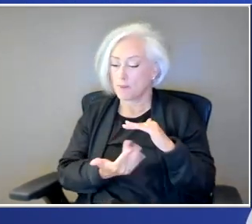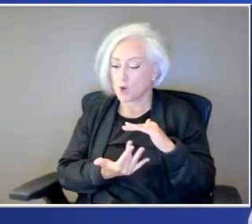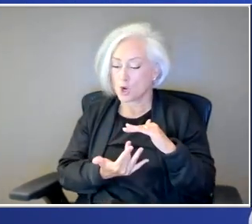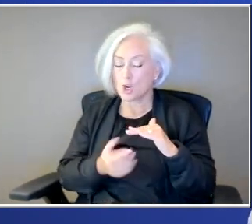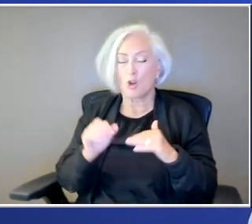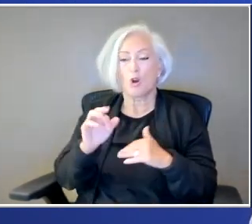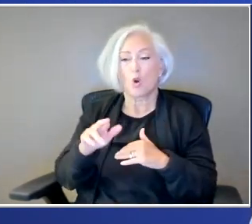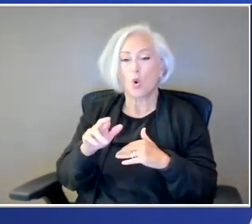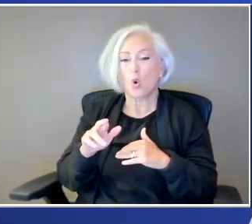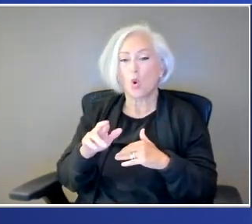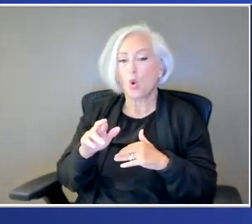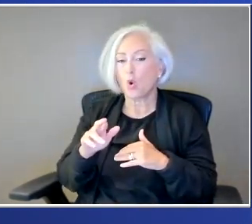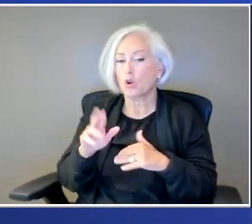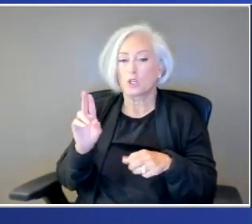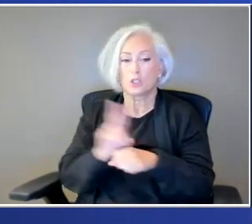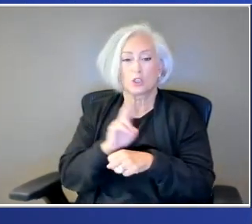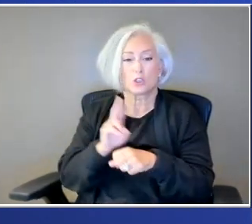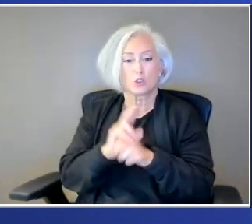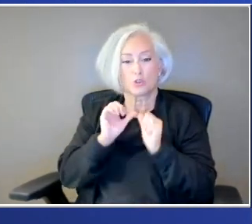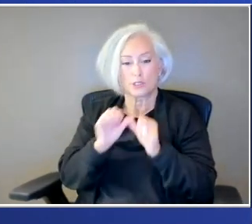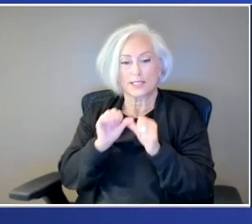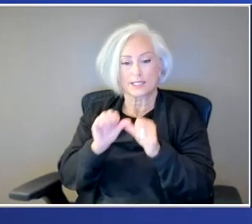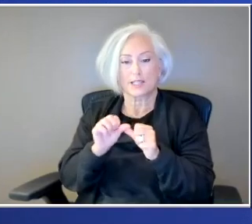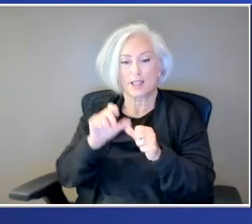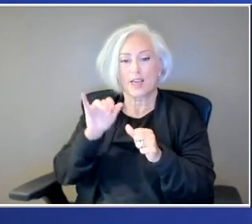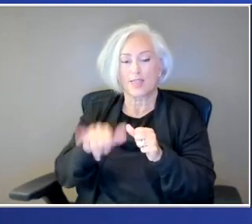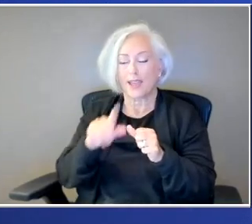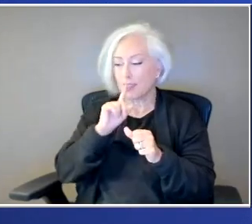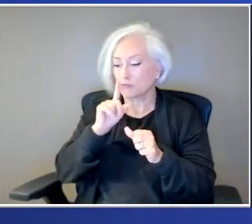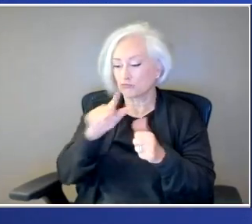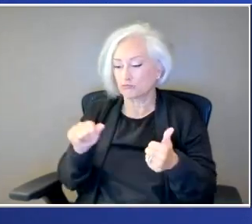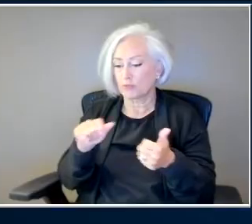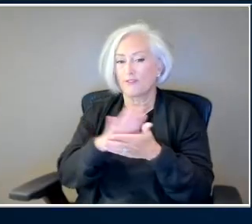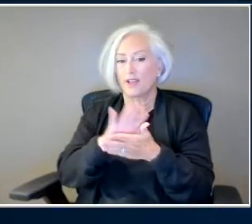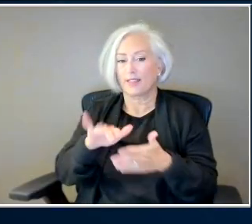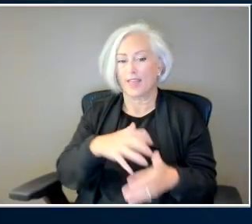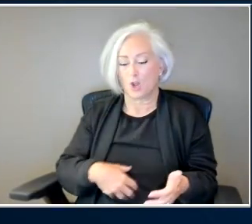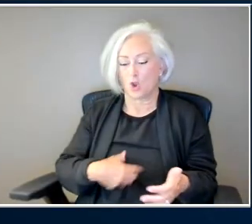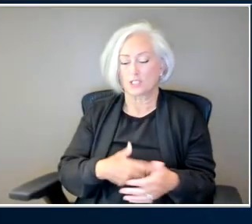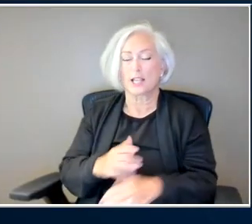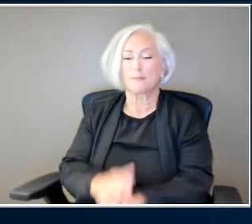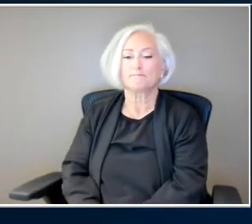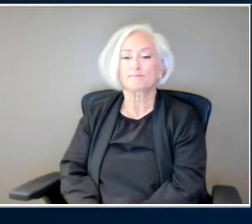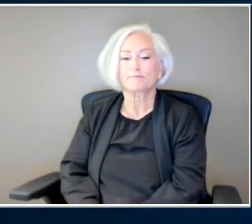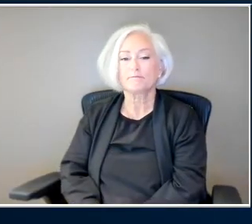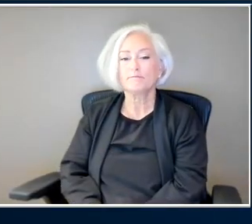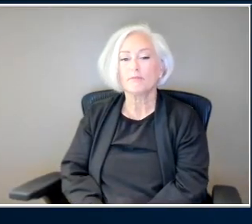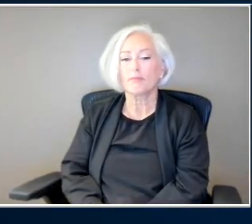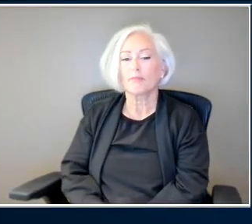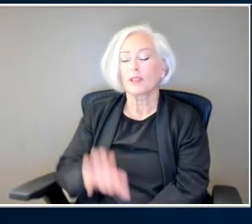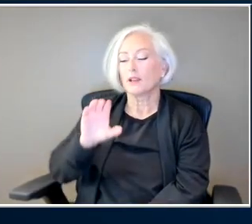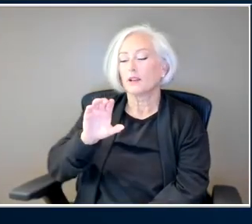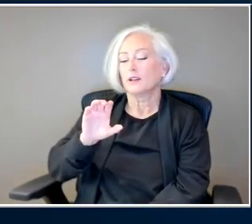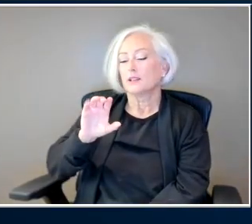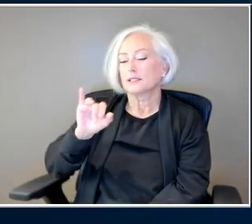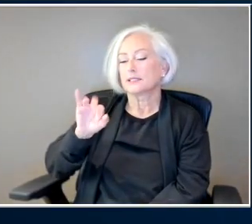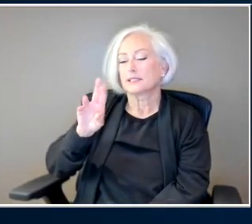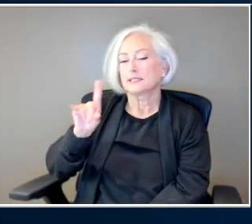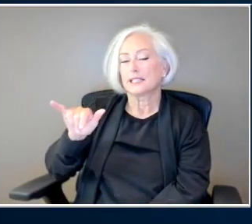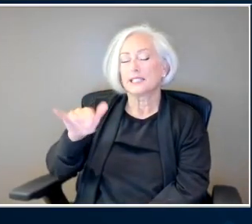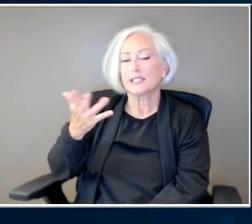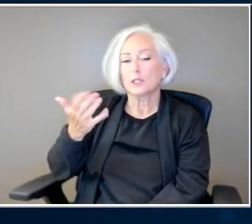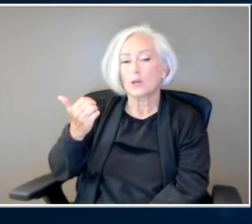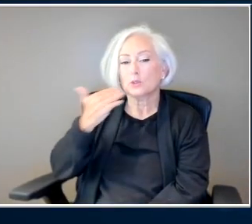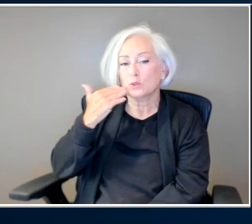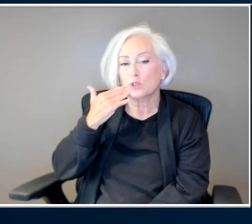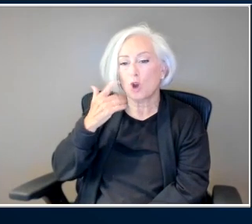just take it consistently, and that can sometimes have a real effect on that nausea. Cindy wants to know if you hit a